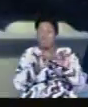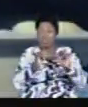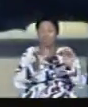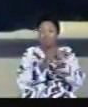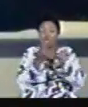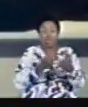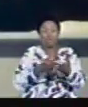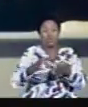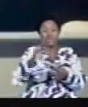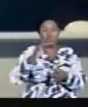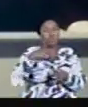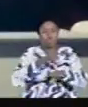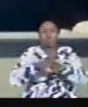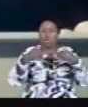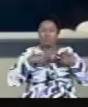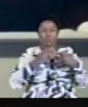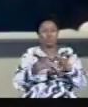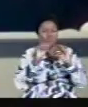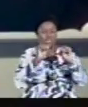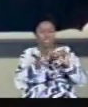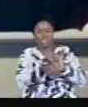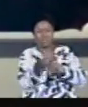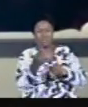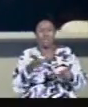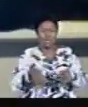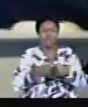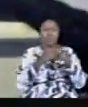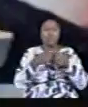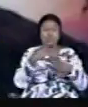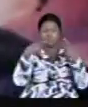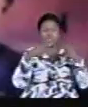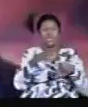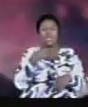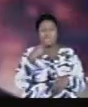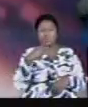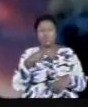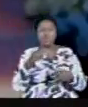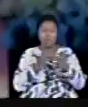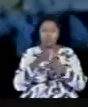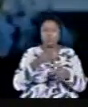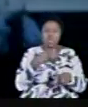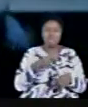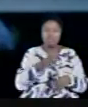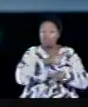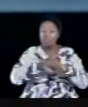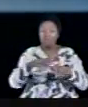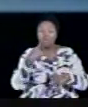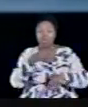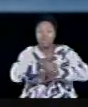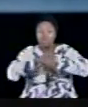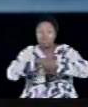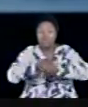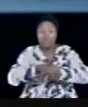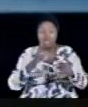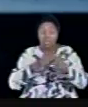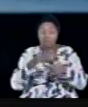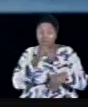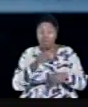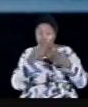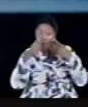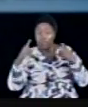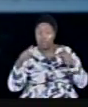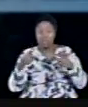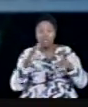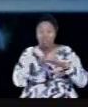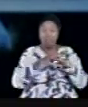don't have to tell anybody, don't talk English again, don't talk your Biblio language, your ethic, or don't talk your, you